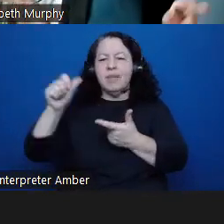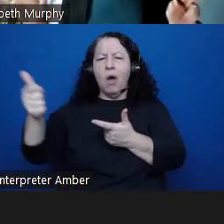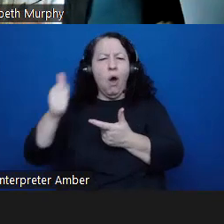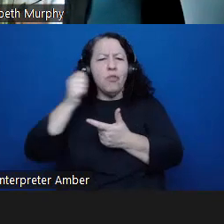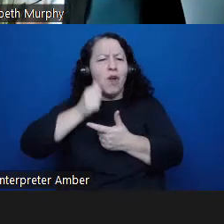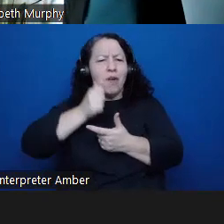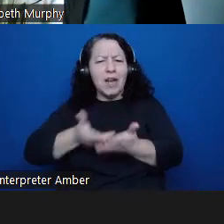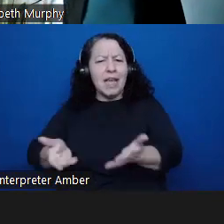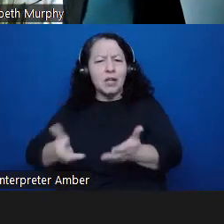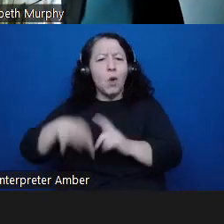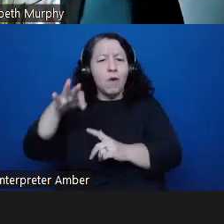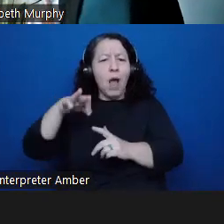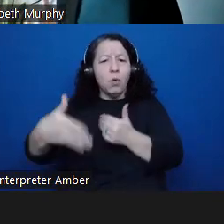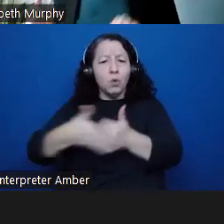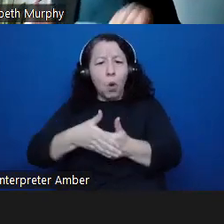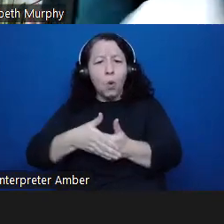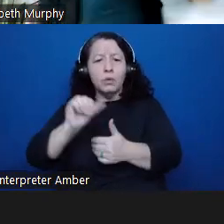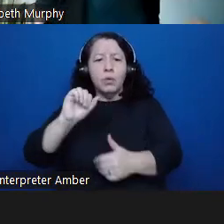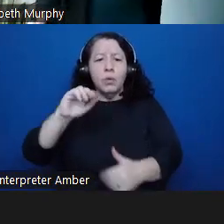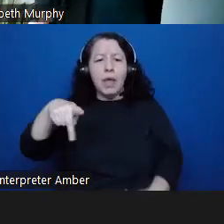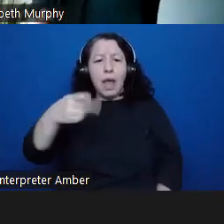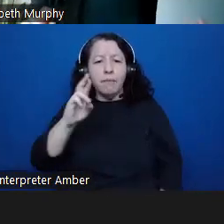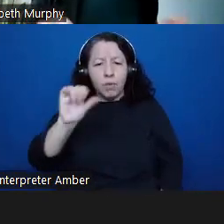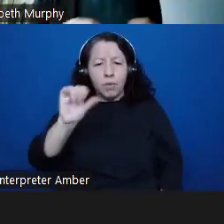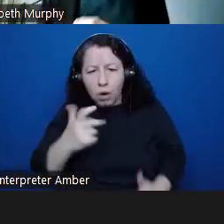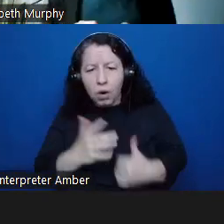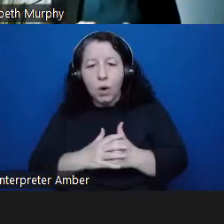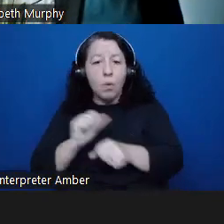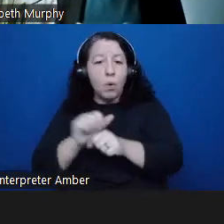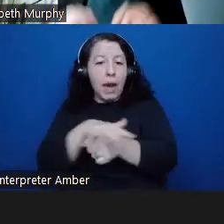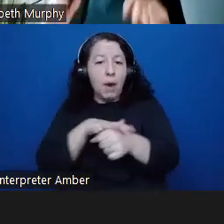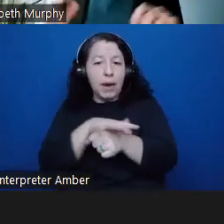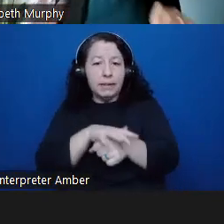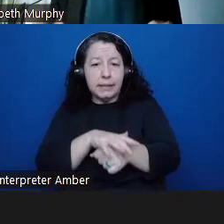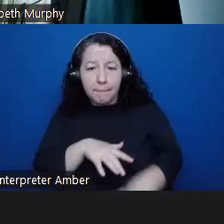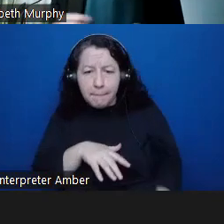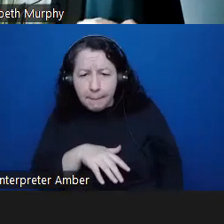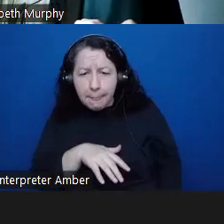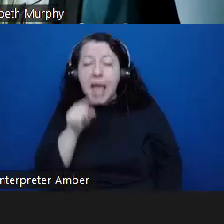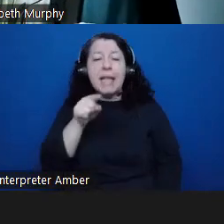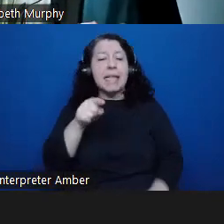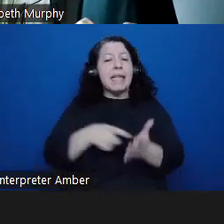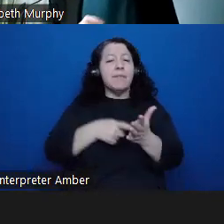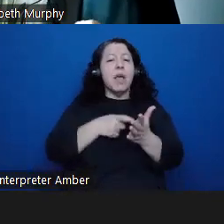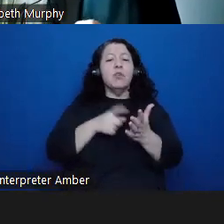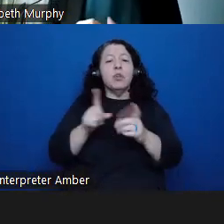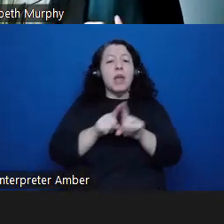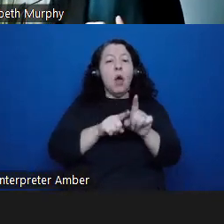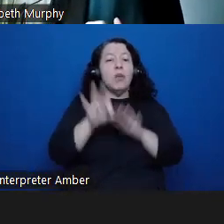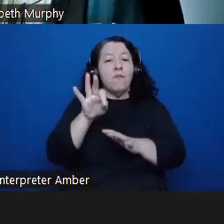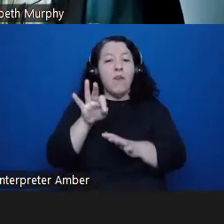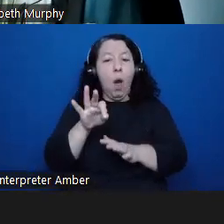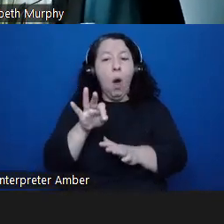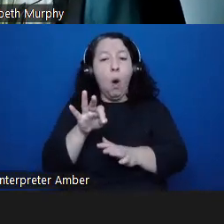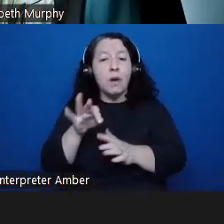around the amphora workshops. In these deposits, the excavators also found fishing weights made of clay and